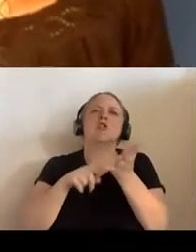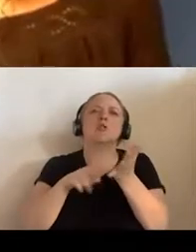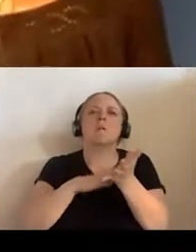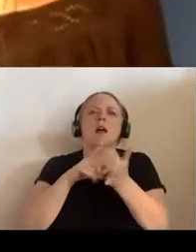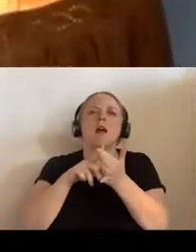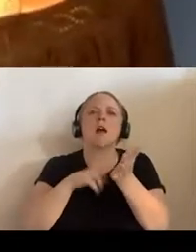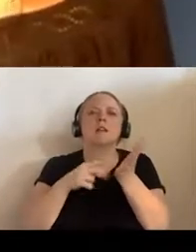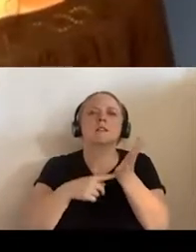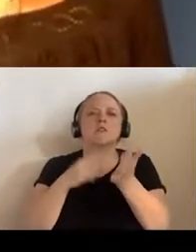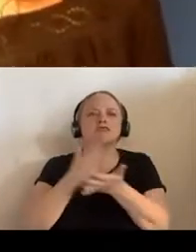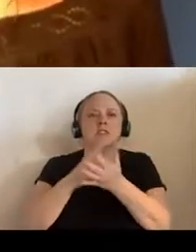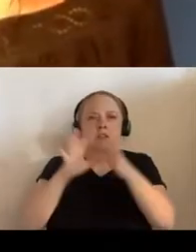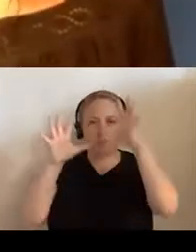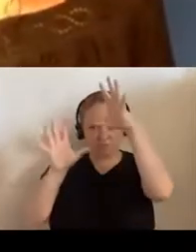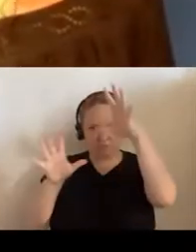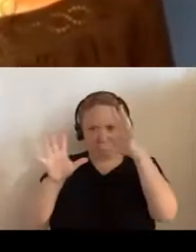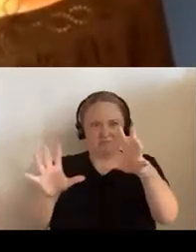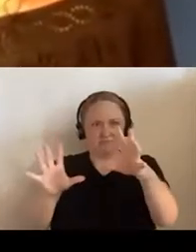real physical,